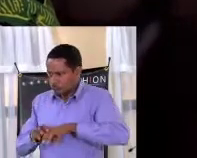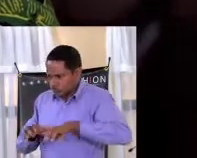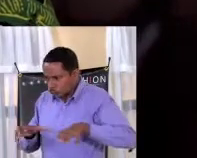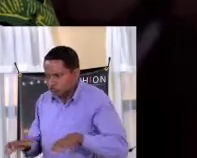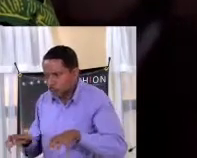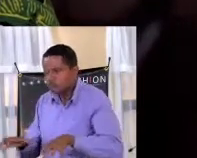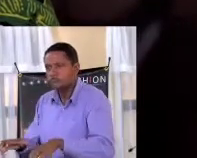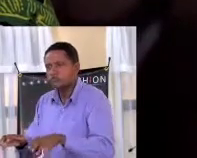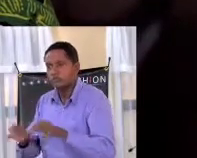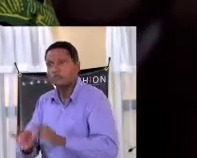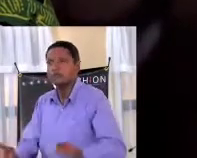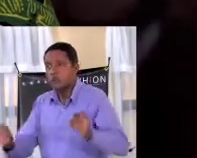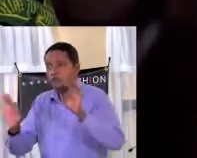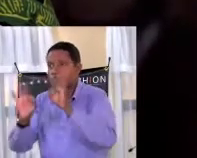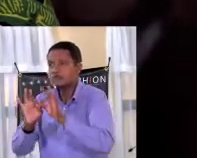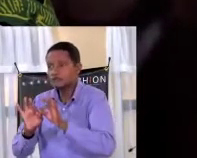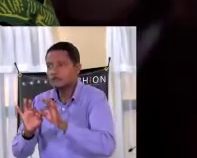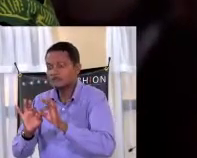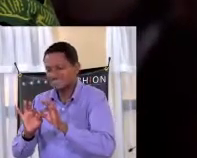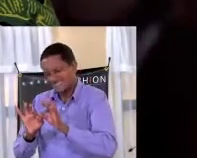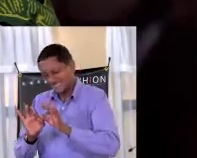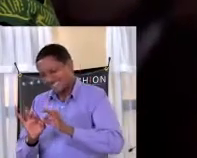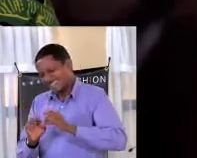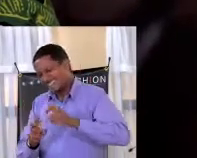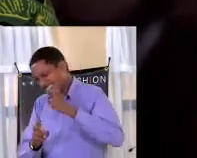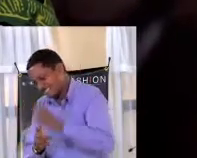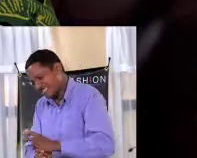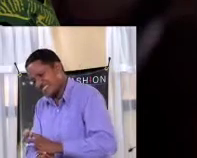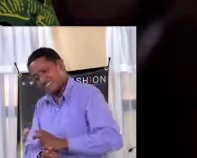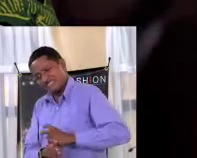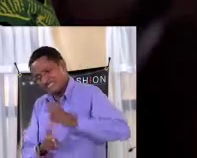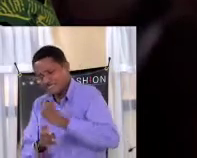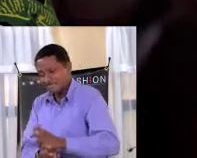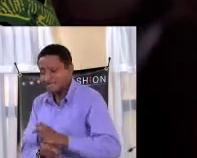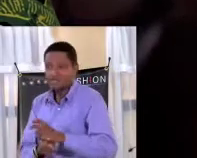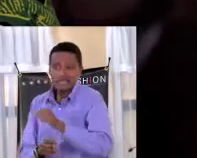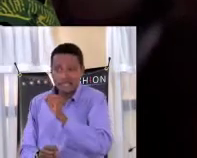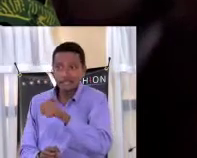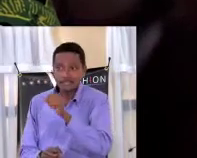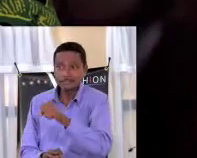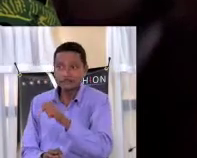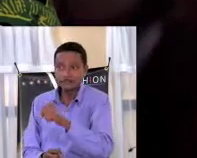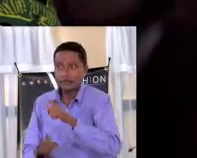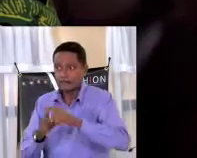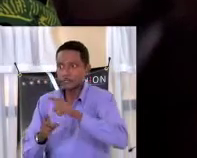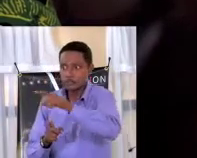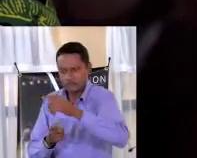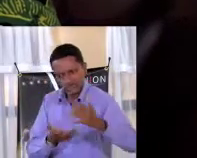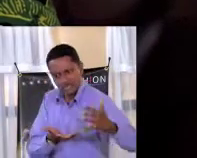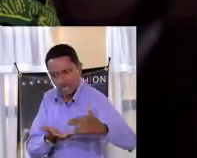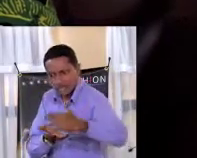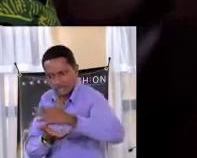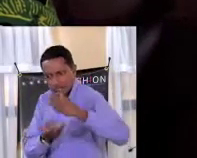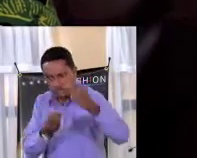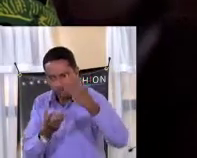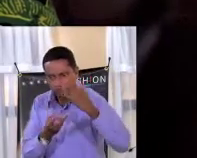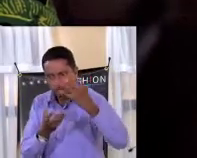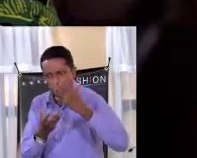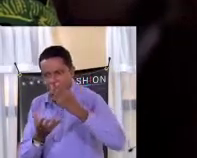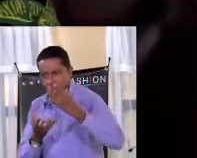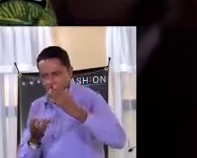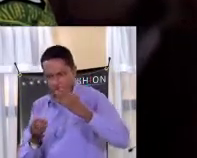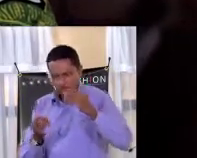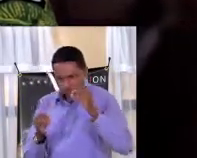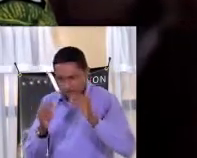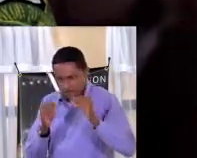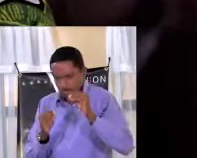And doing that is painstaking, yes. Once you've gathered the information, of course, you need to put the information in